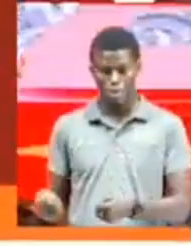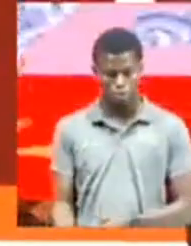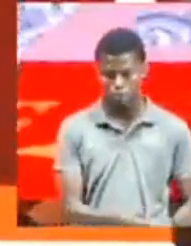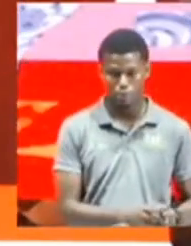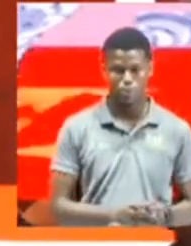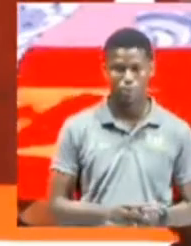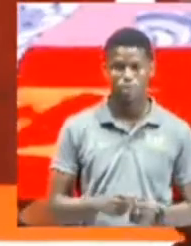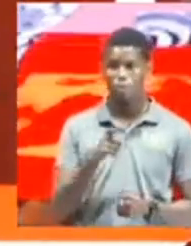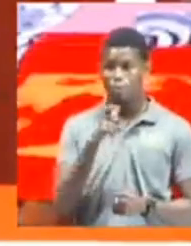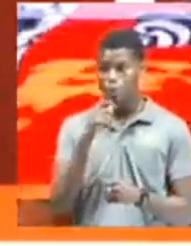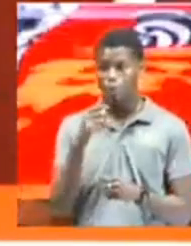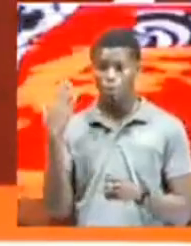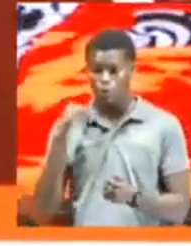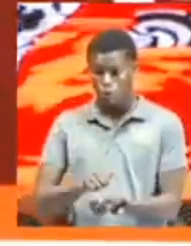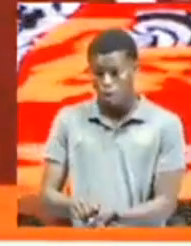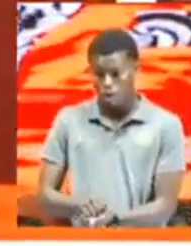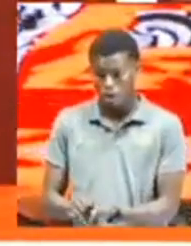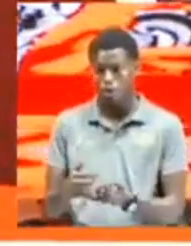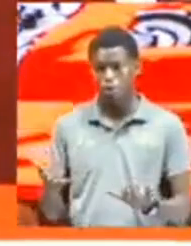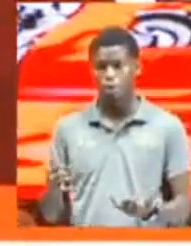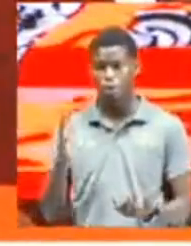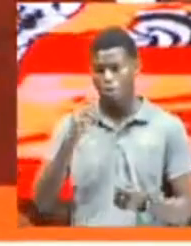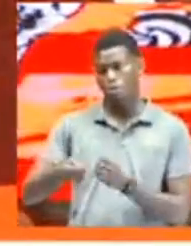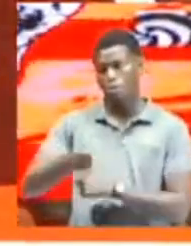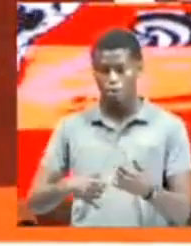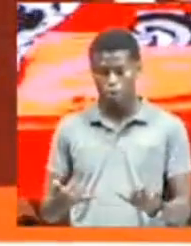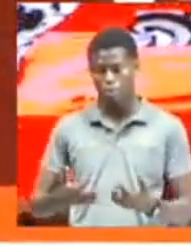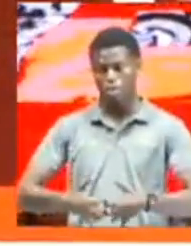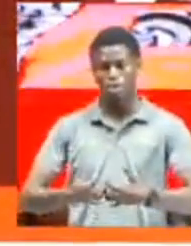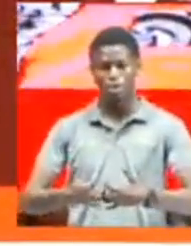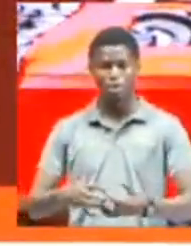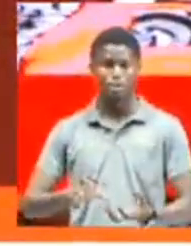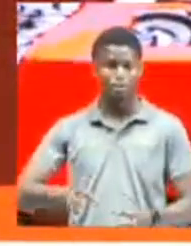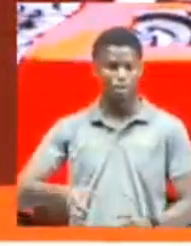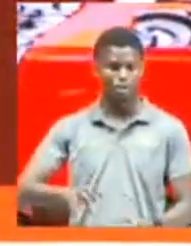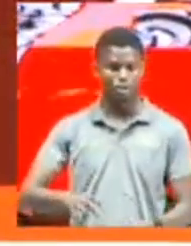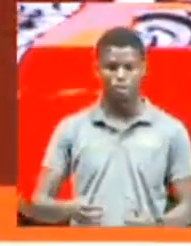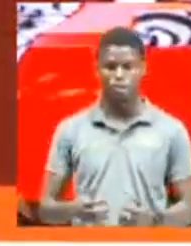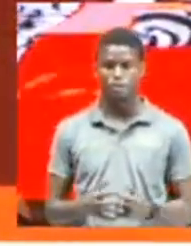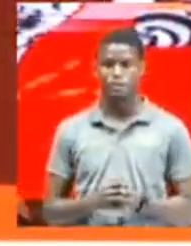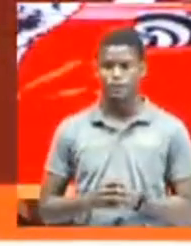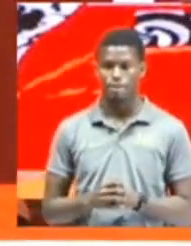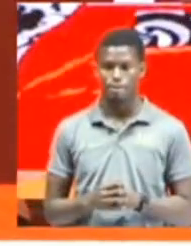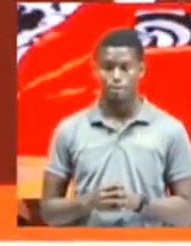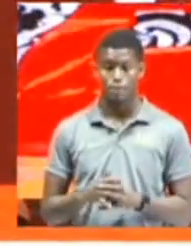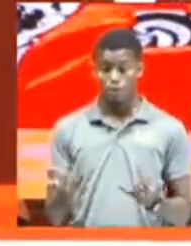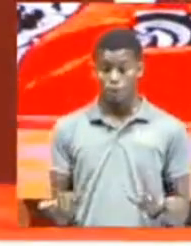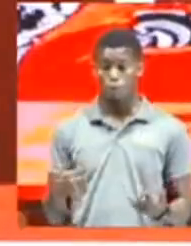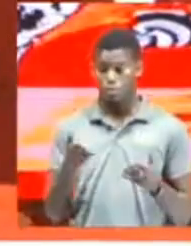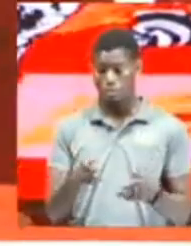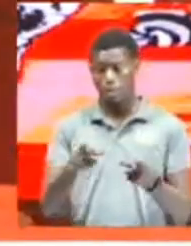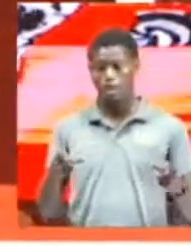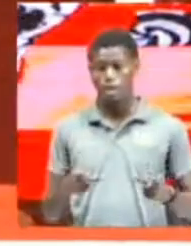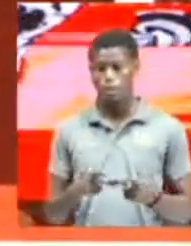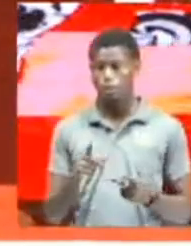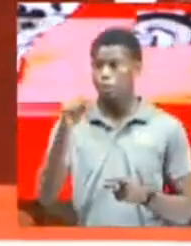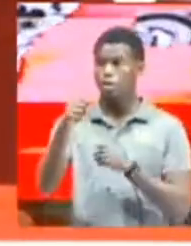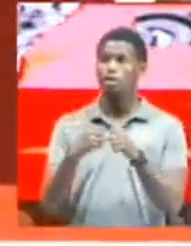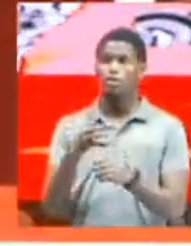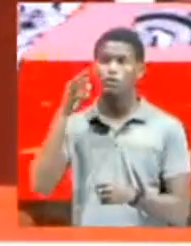replaced by a washing machine. There is no place 20 years from now for the